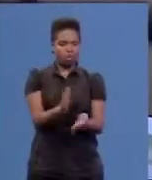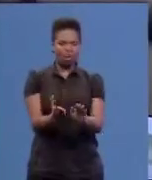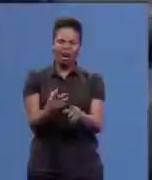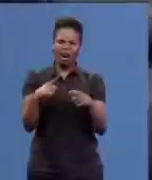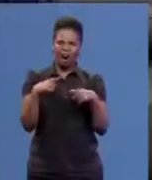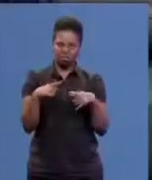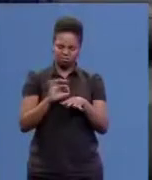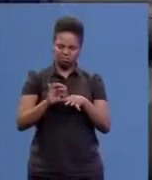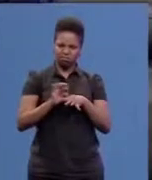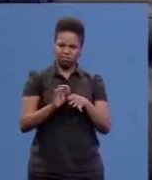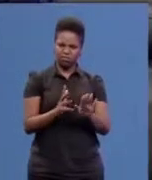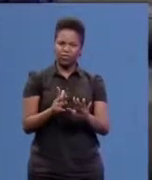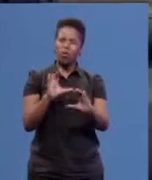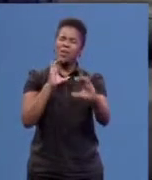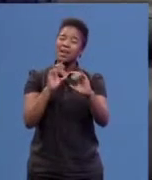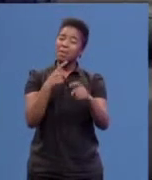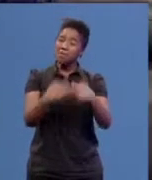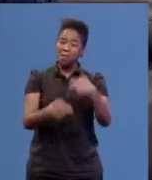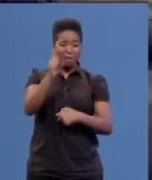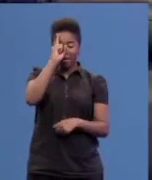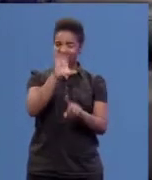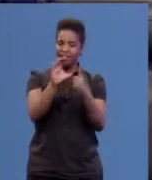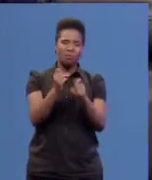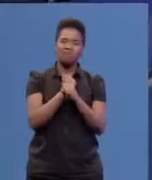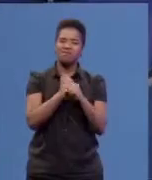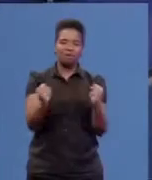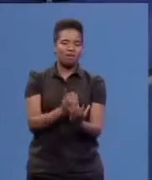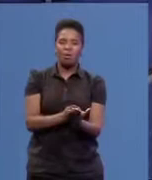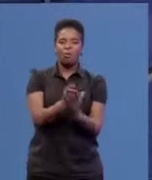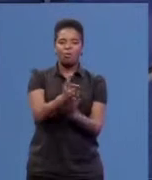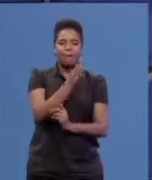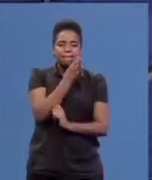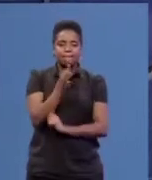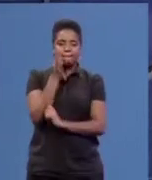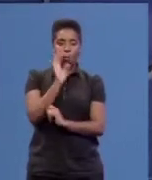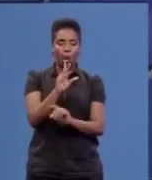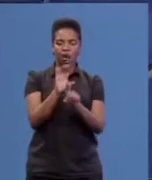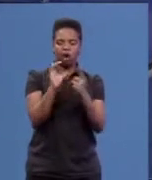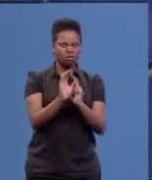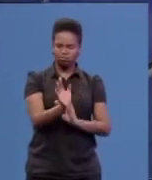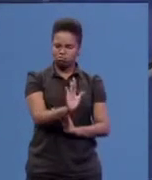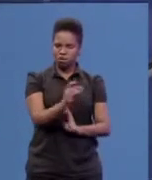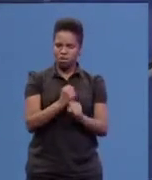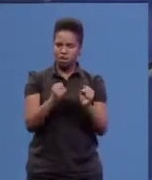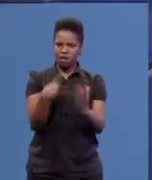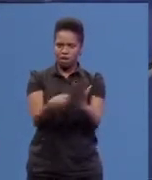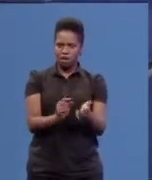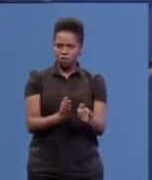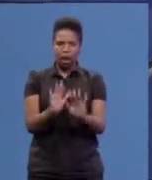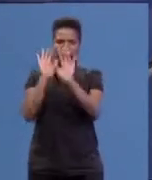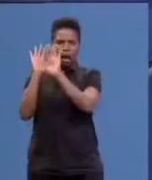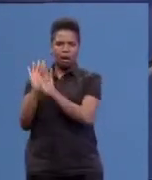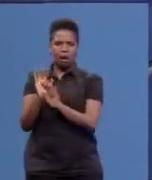I think communication culturally is difficult though, Robert, because kwezinye cultures abantwana akuthethwa ngokufa. Kwezinye cultures kuthiwa